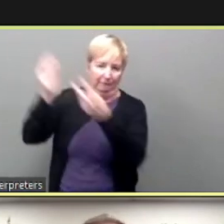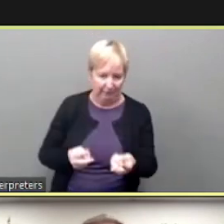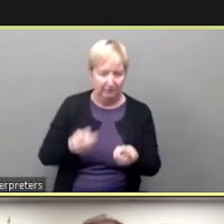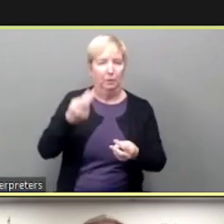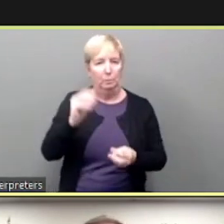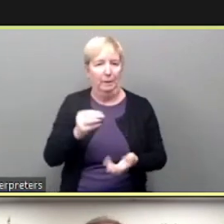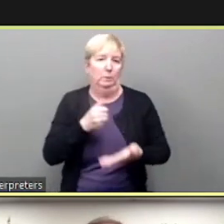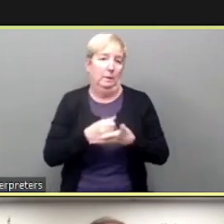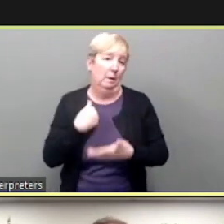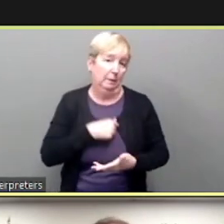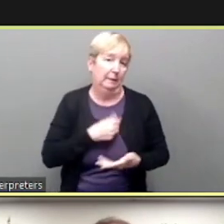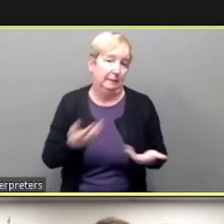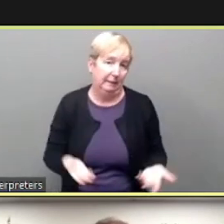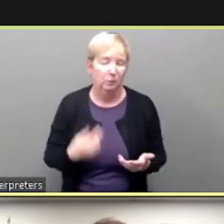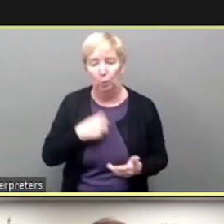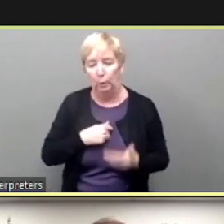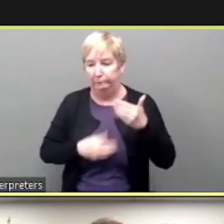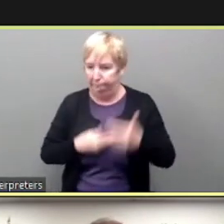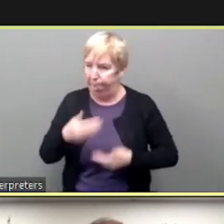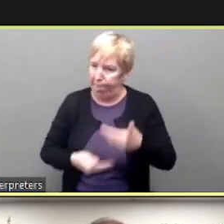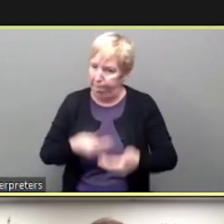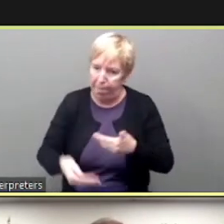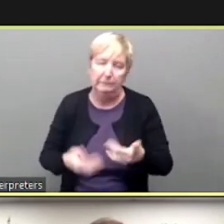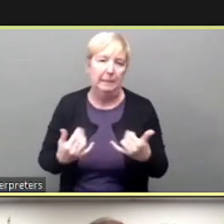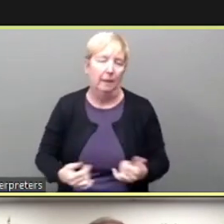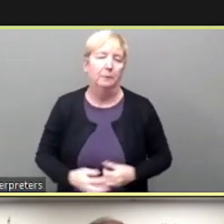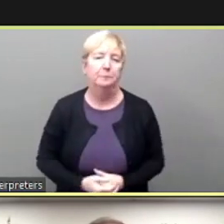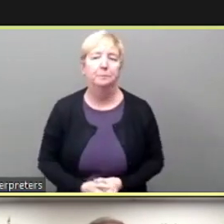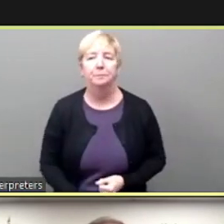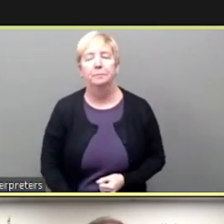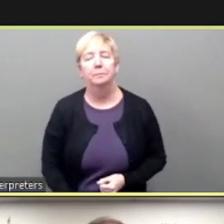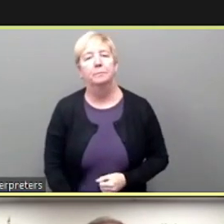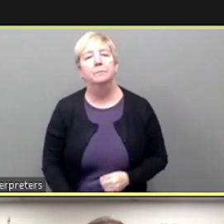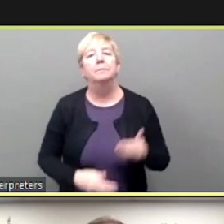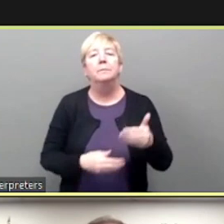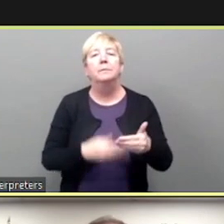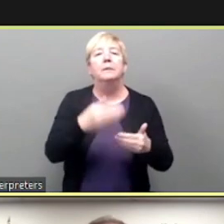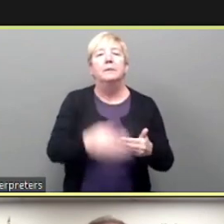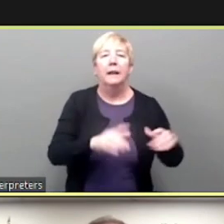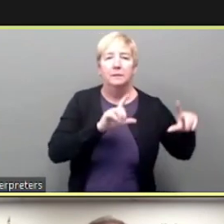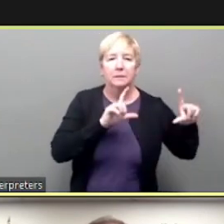that process as well. Next slide.